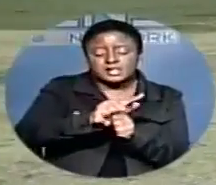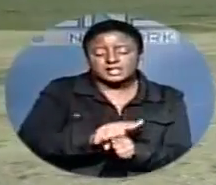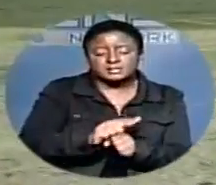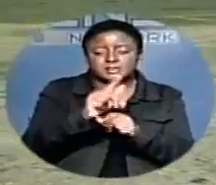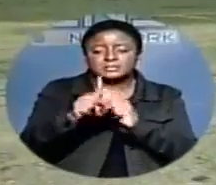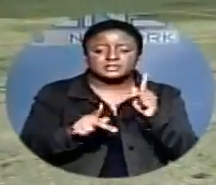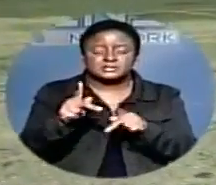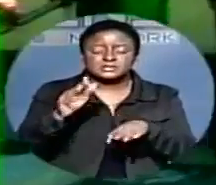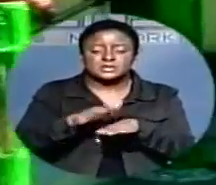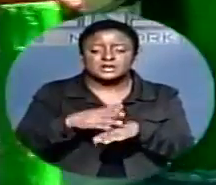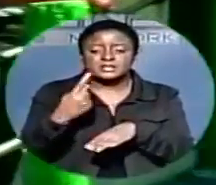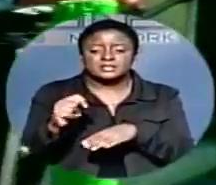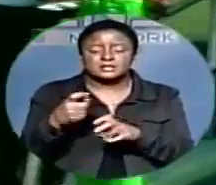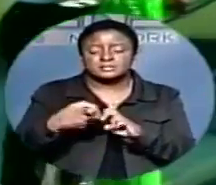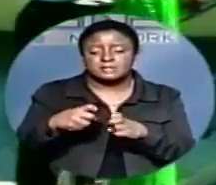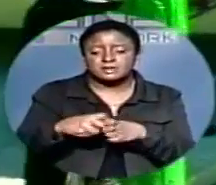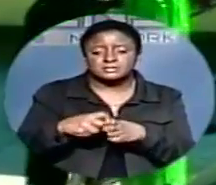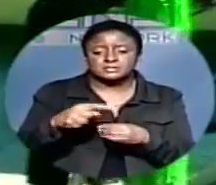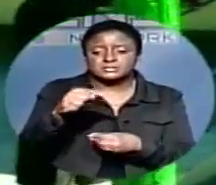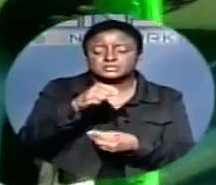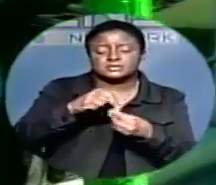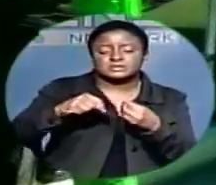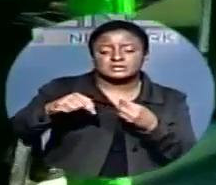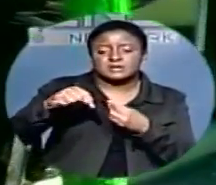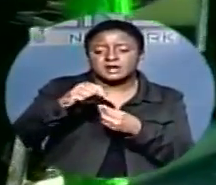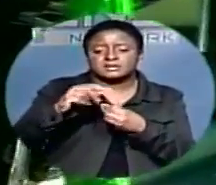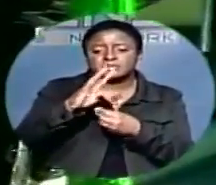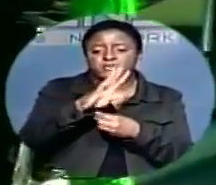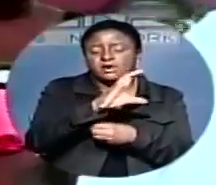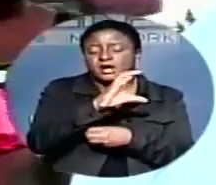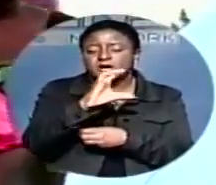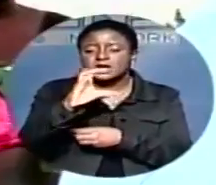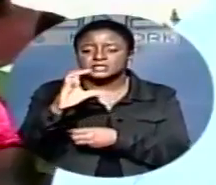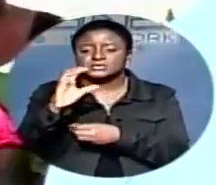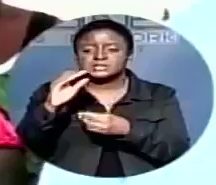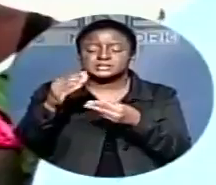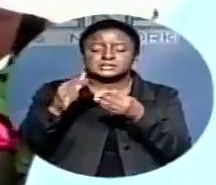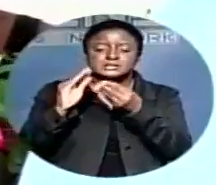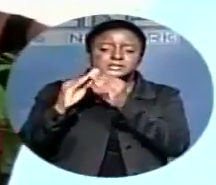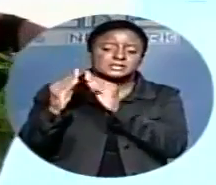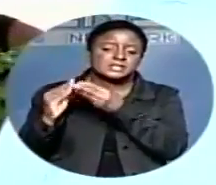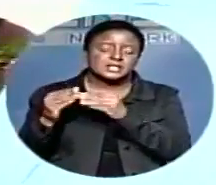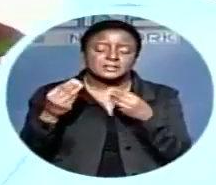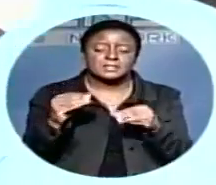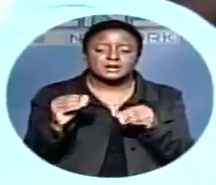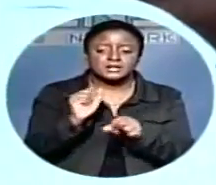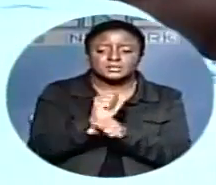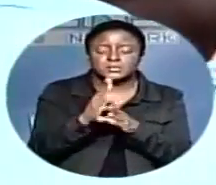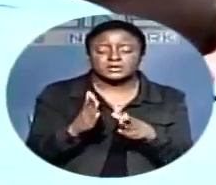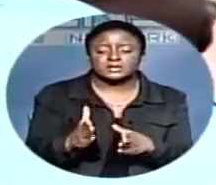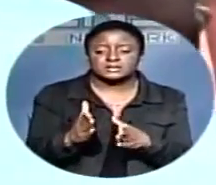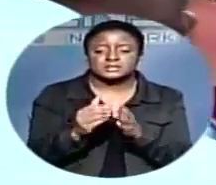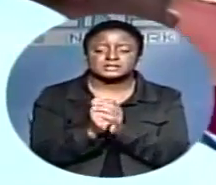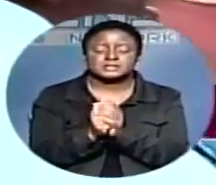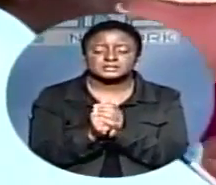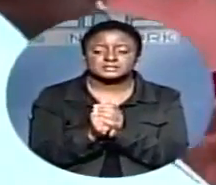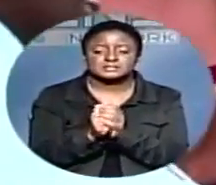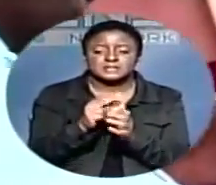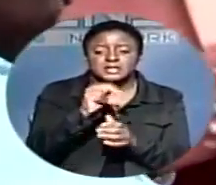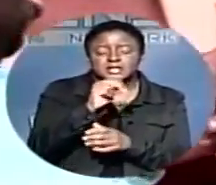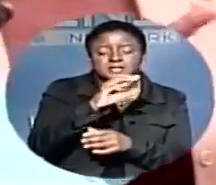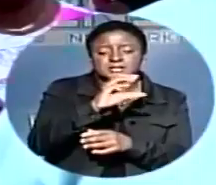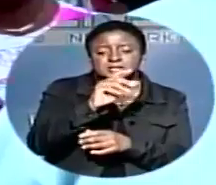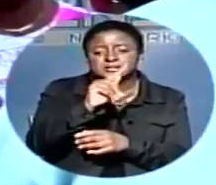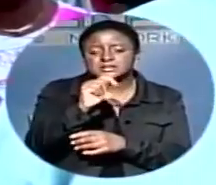issues surrounding some 400 City Market employees. NCTU General Secretary Robert Ferguson on the